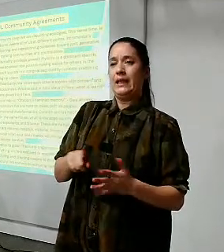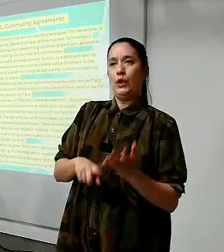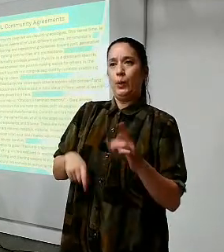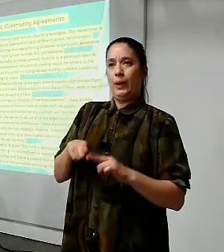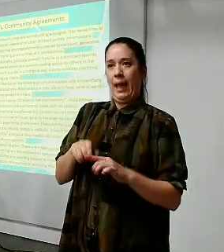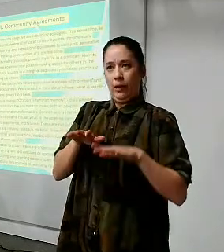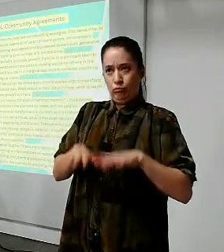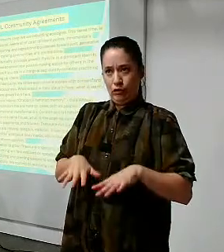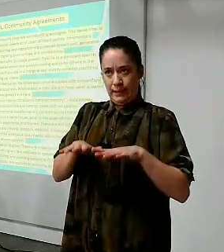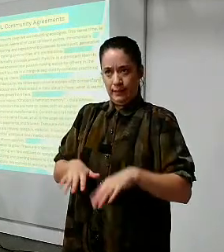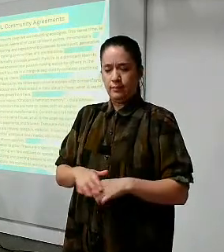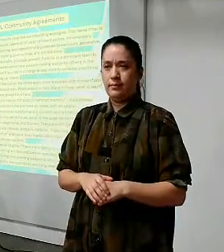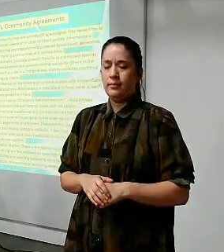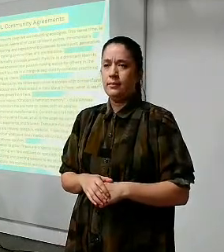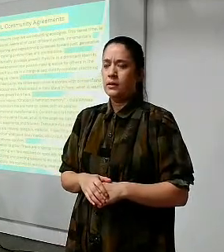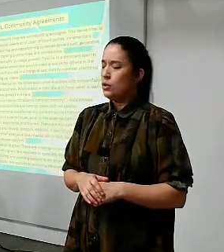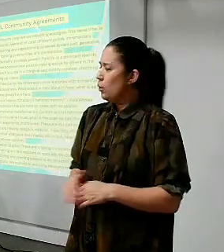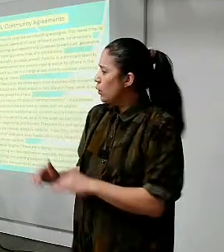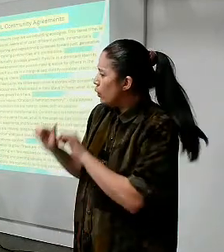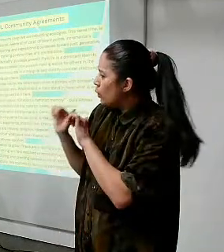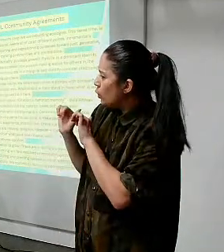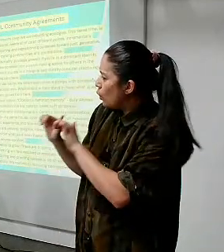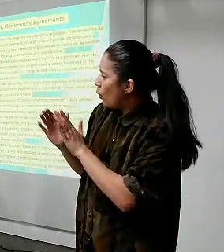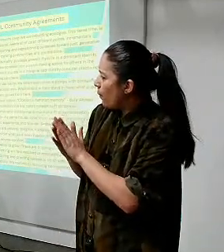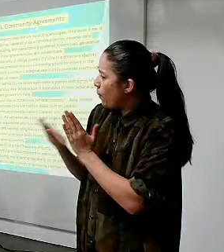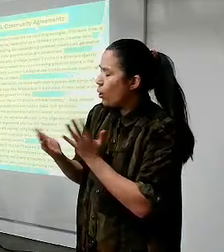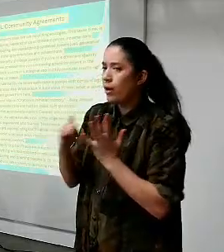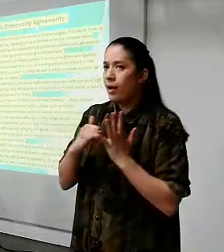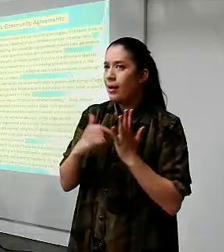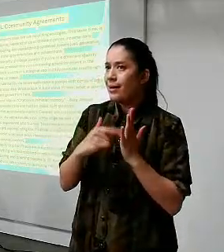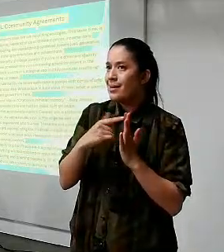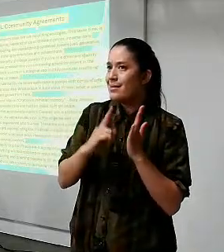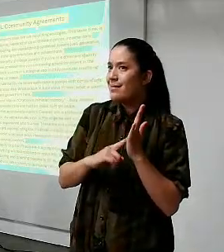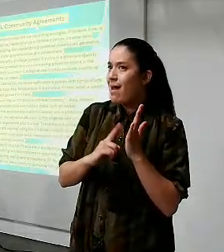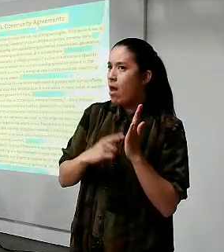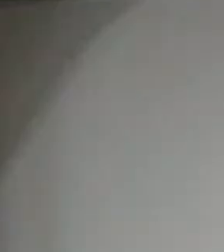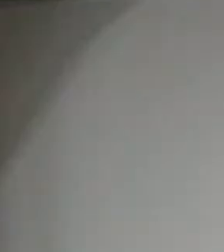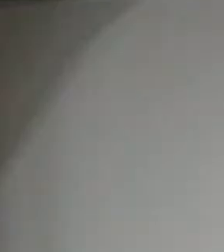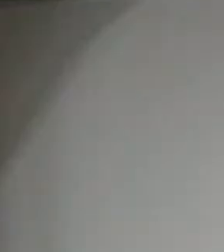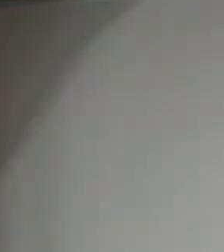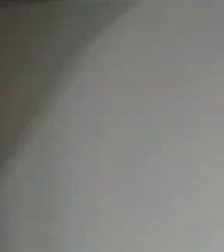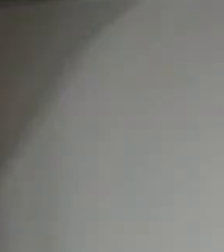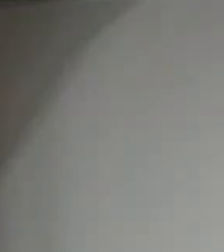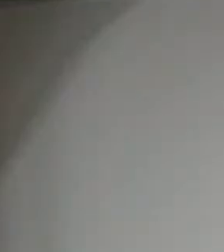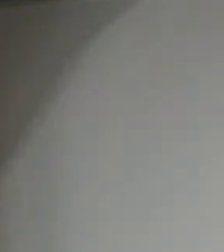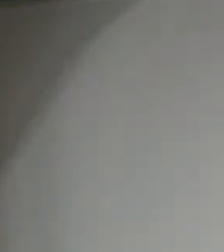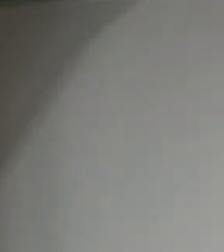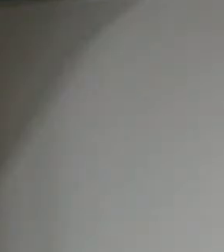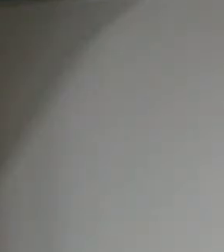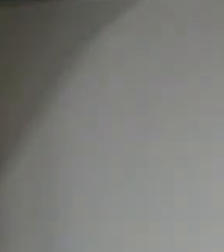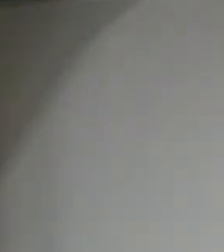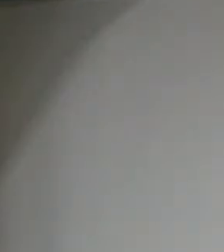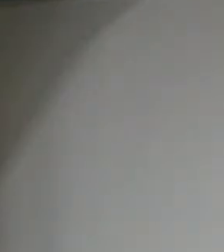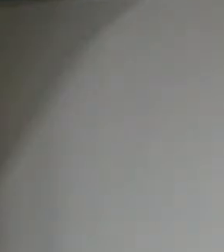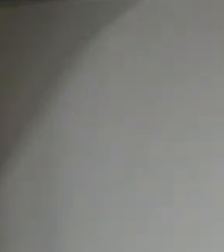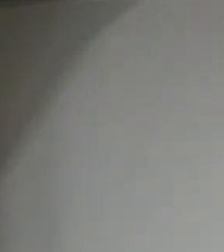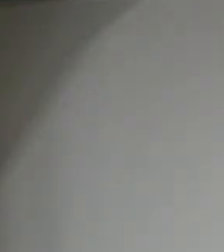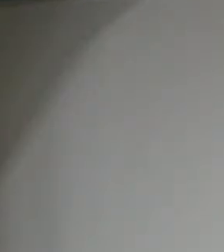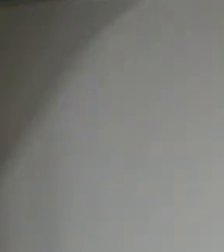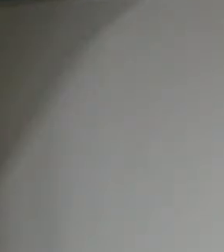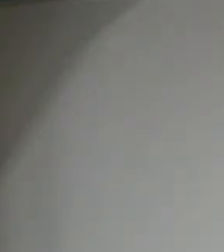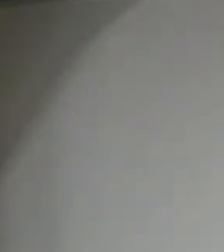prophecy of your book, Stella, is so apparent, and especially when reading it alongside Deruka's